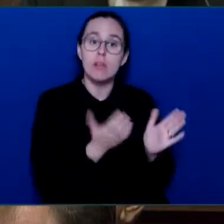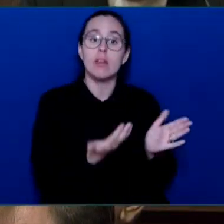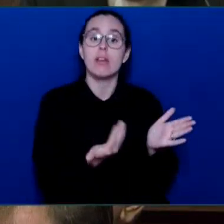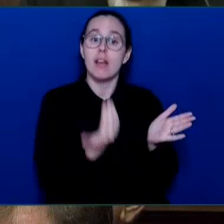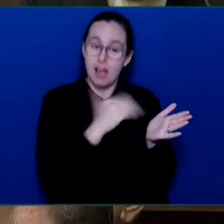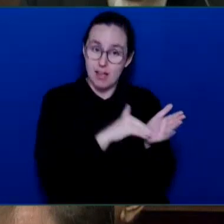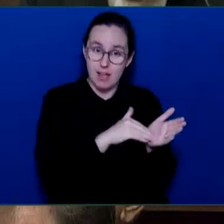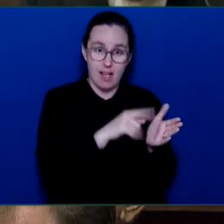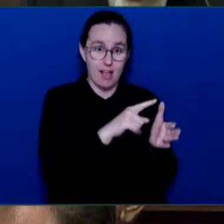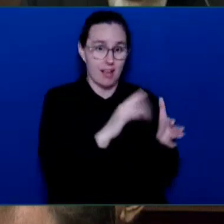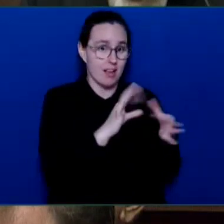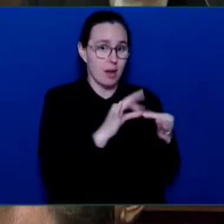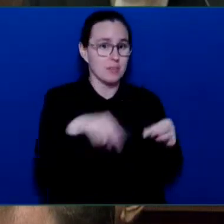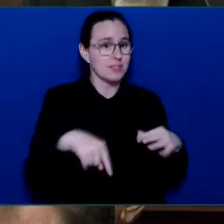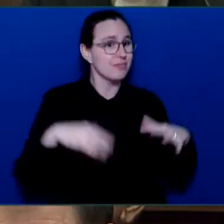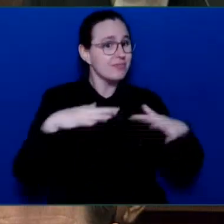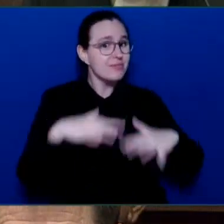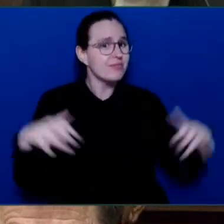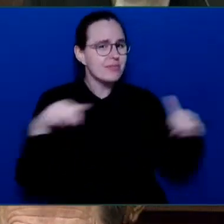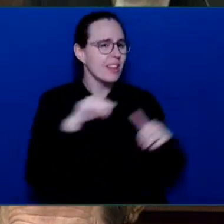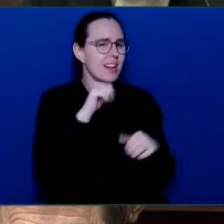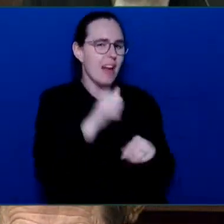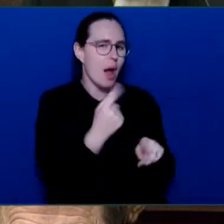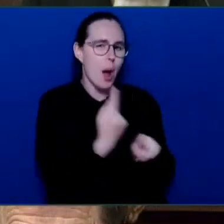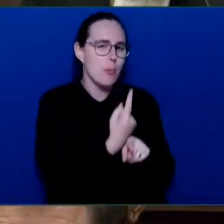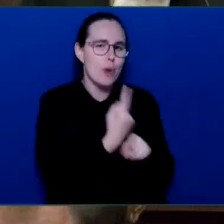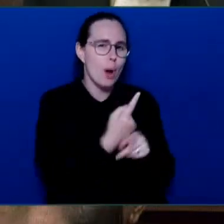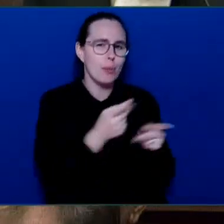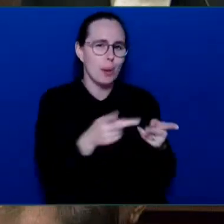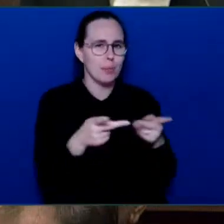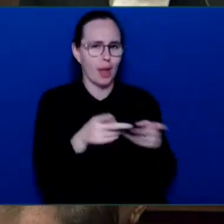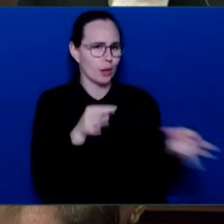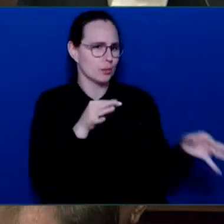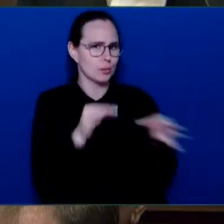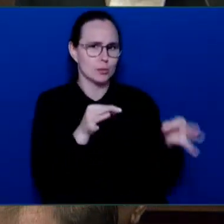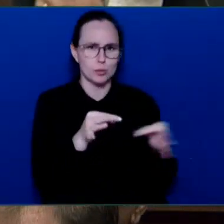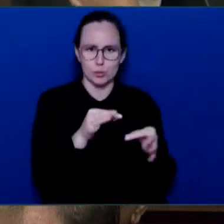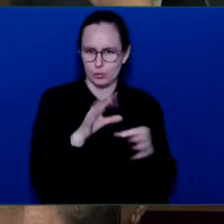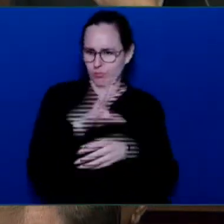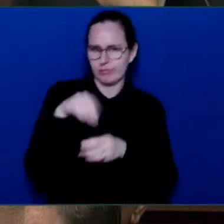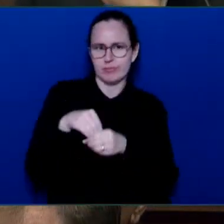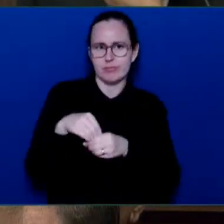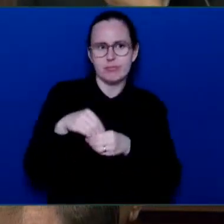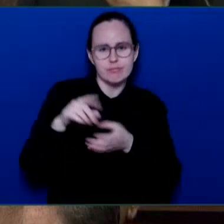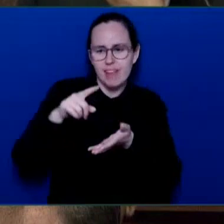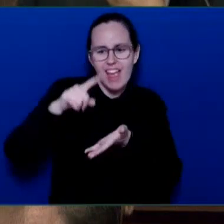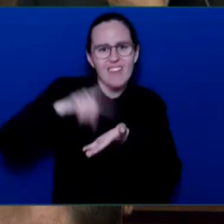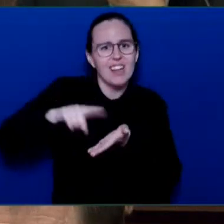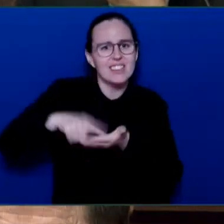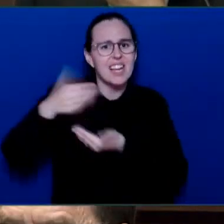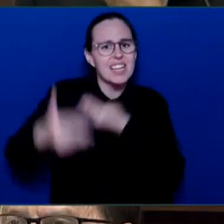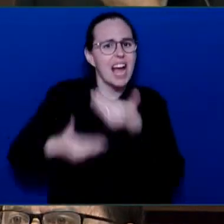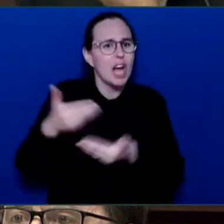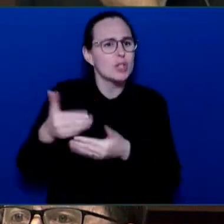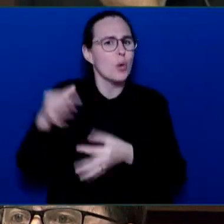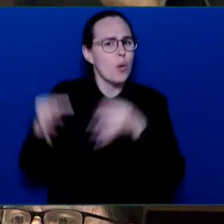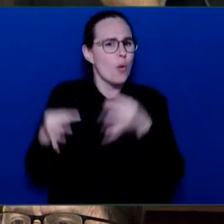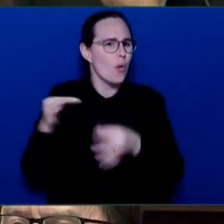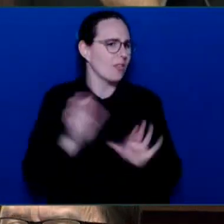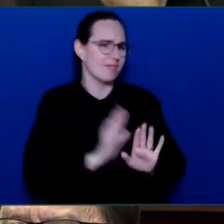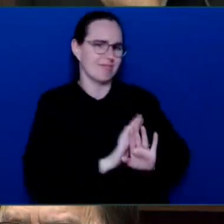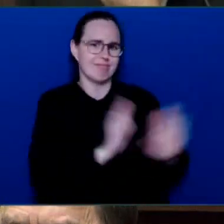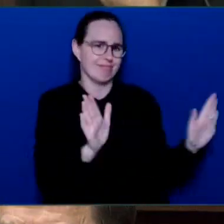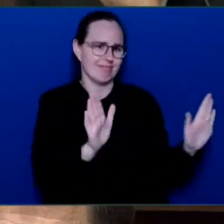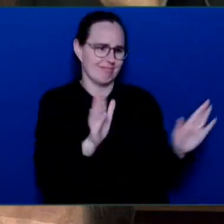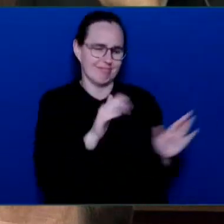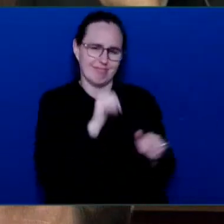that are happening, and the member knows that this is not the forum for that. But I will say again, I find it troubling that when